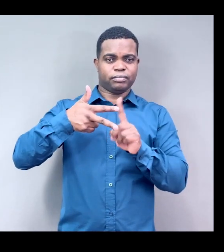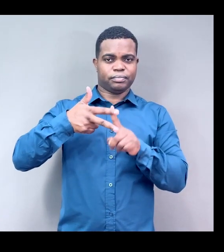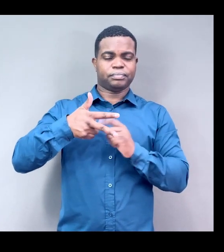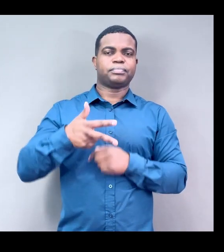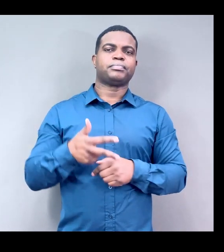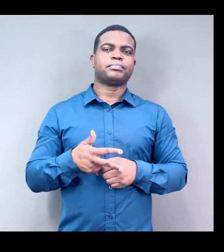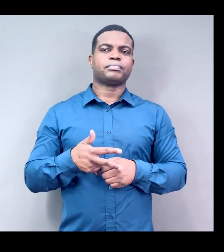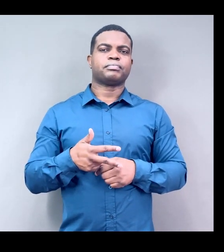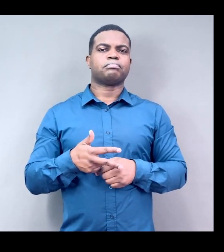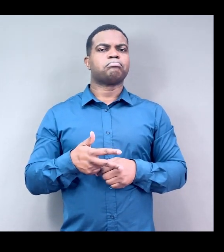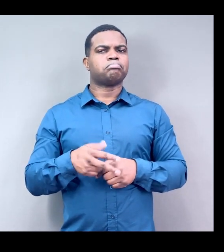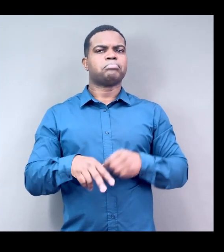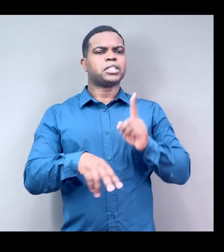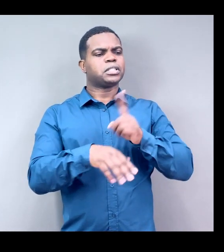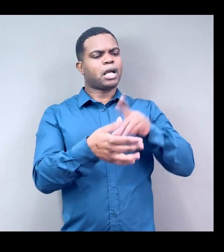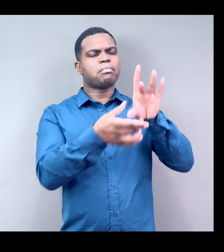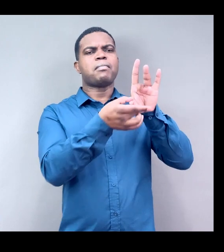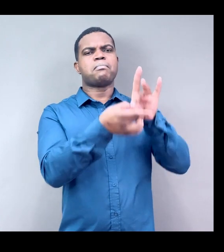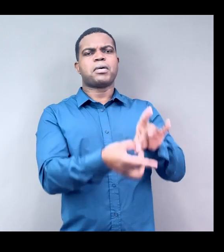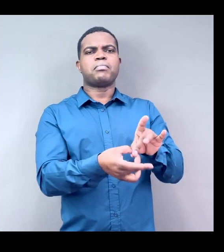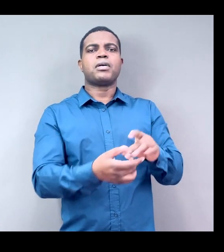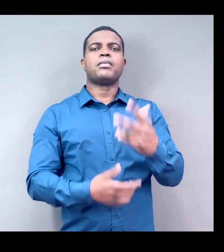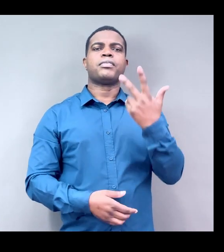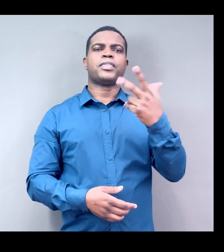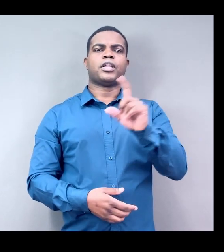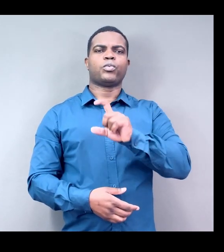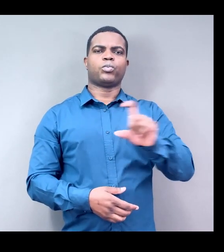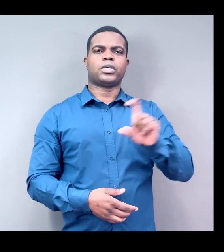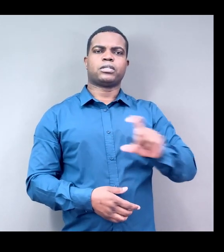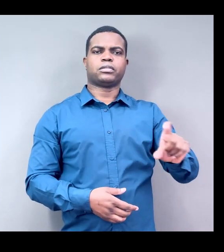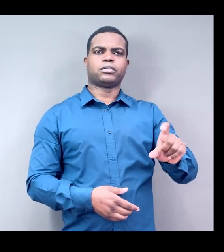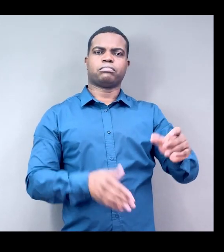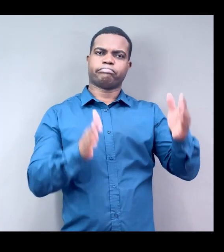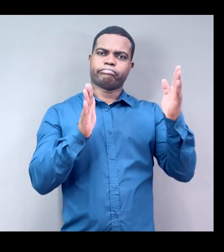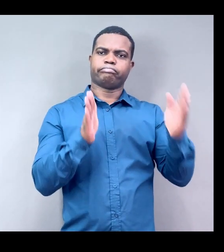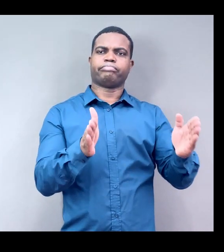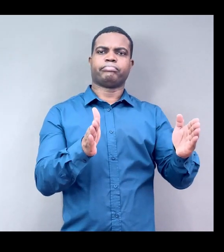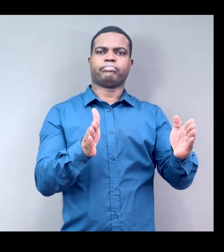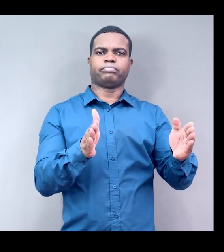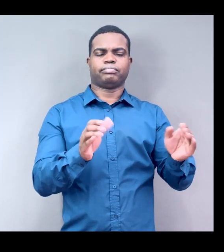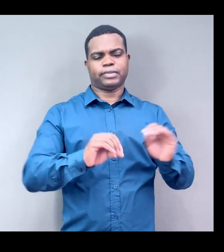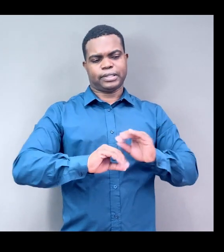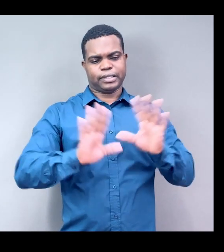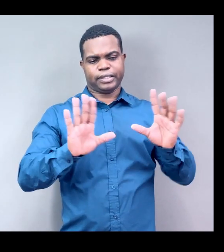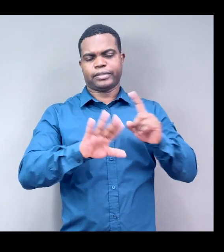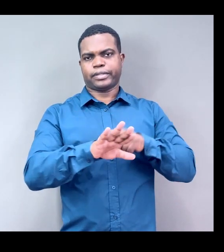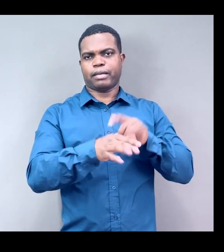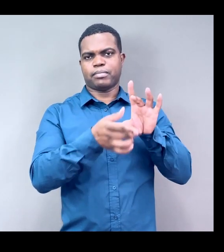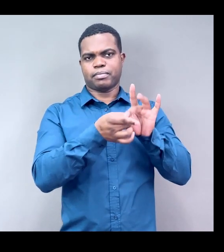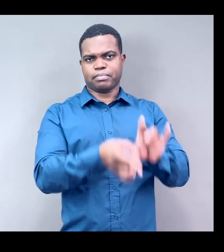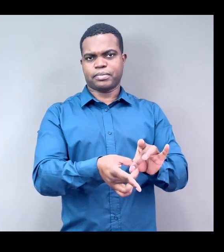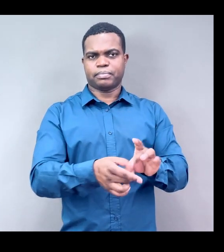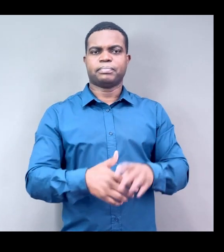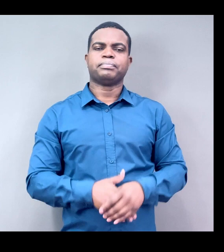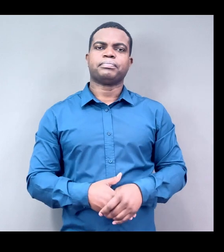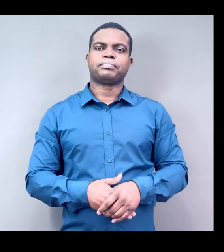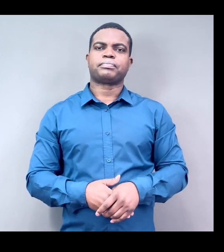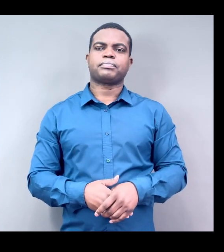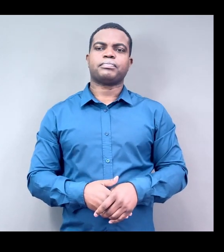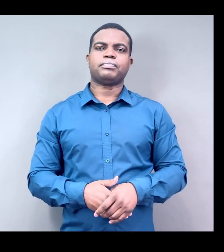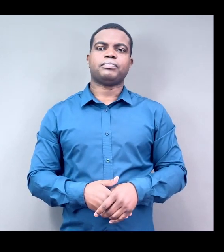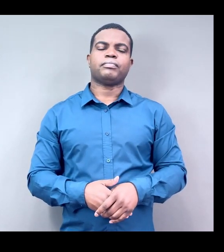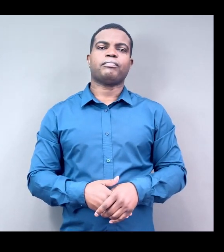So for the second objective, the time bound is the 3 weeks here.